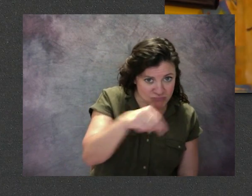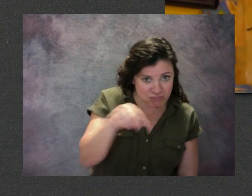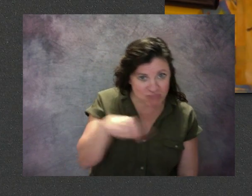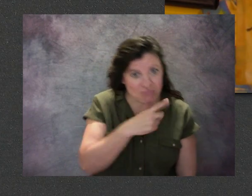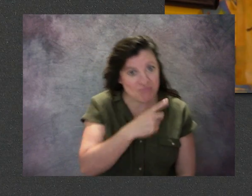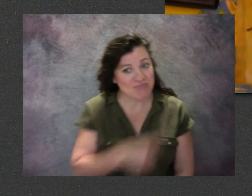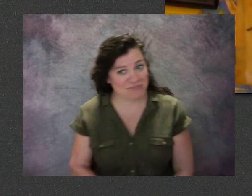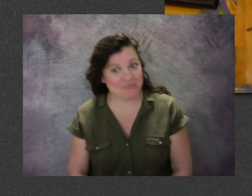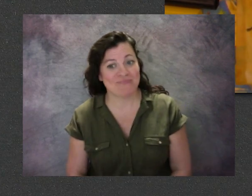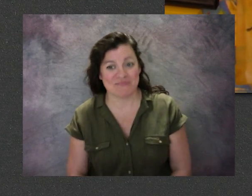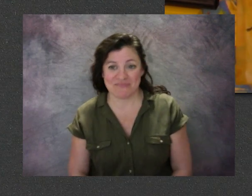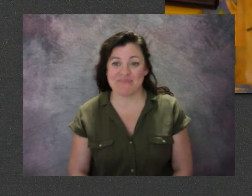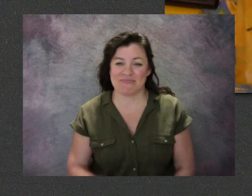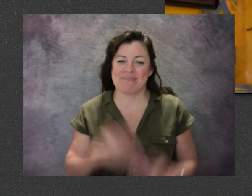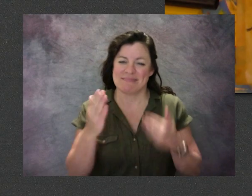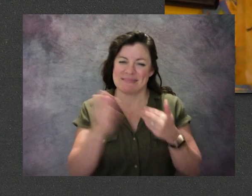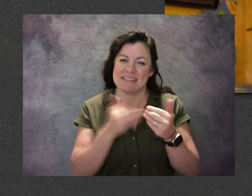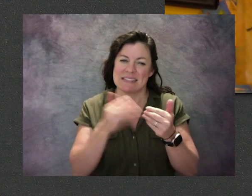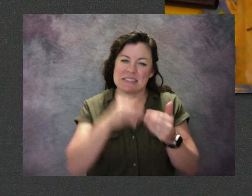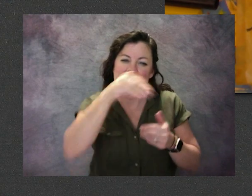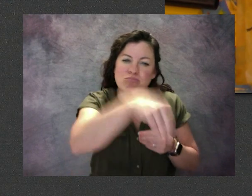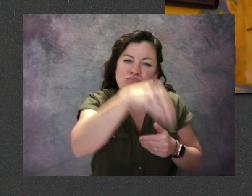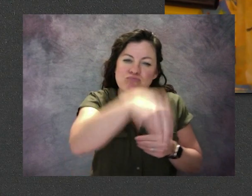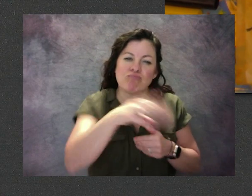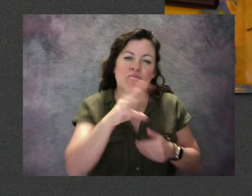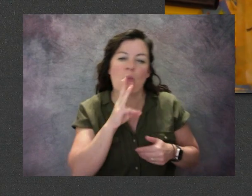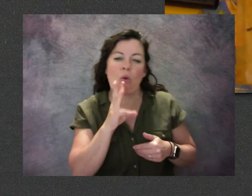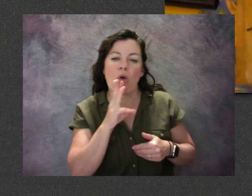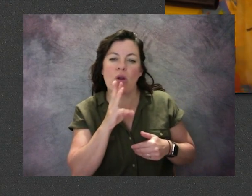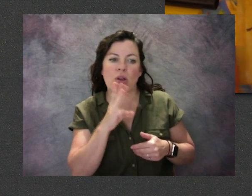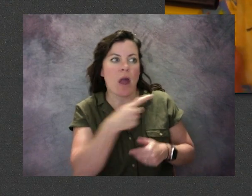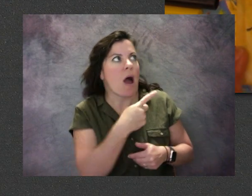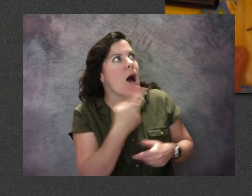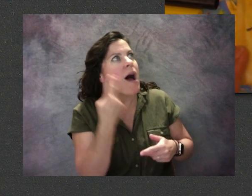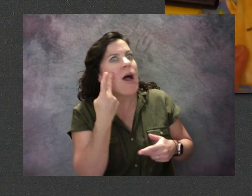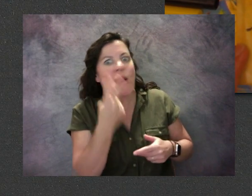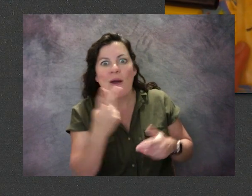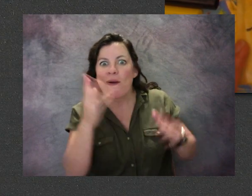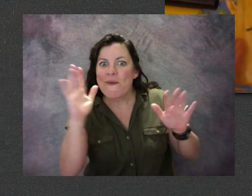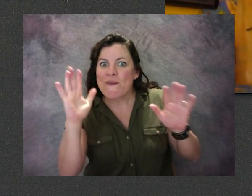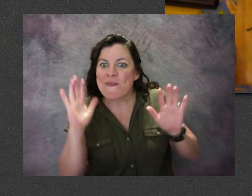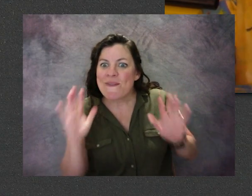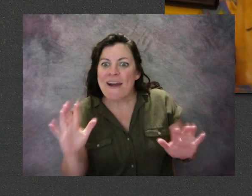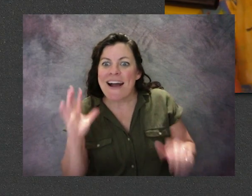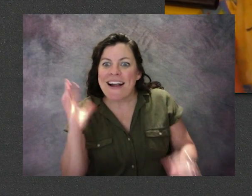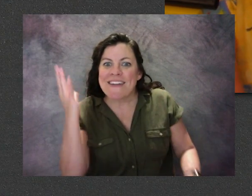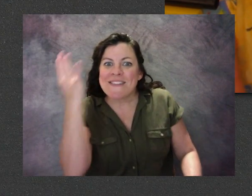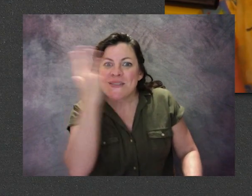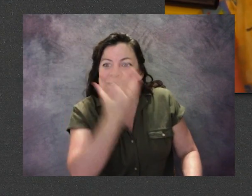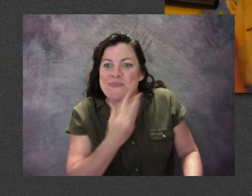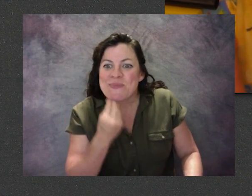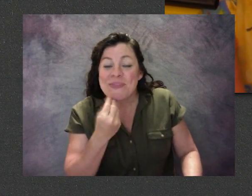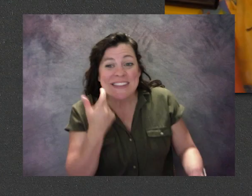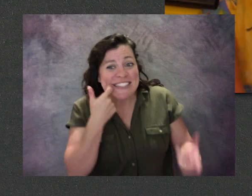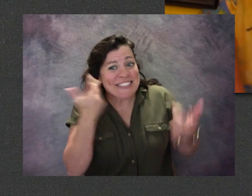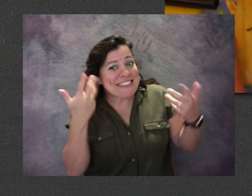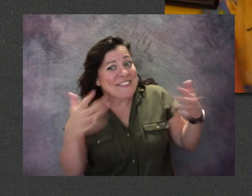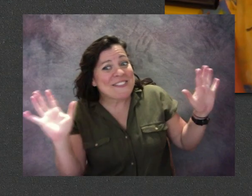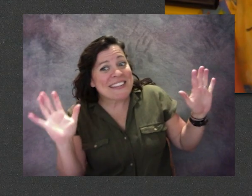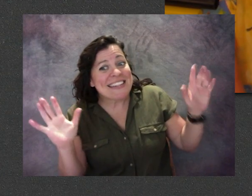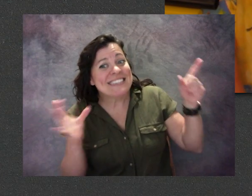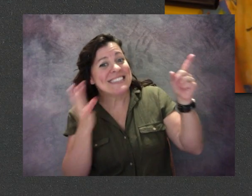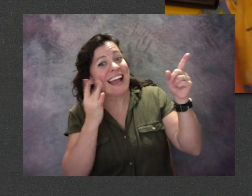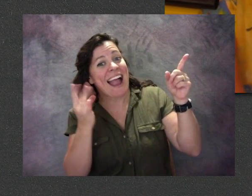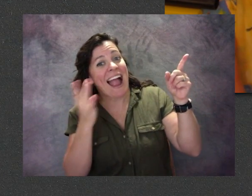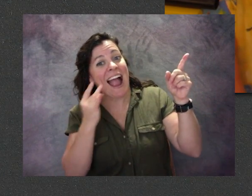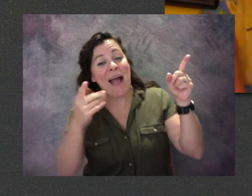water. Oh, this is looking wonderful. So we have just completed our cat portrait, and a portrait